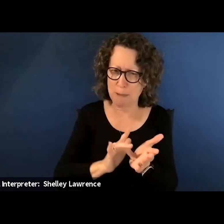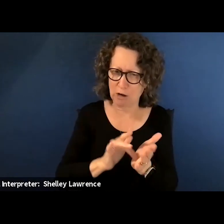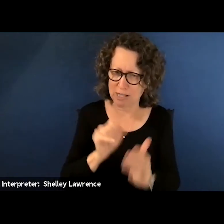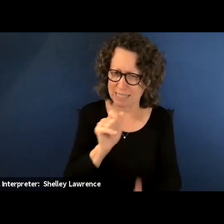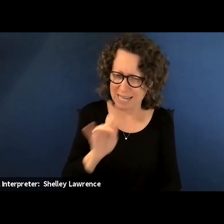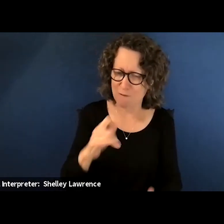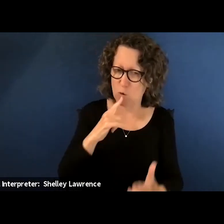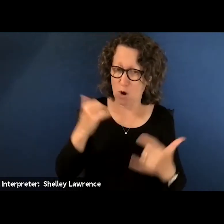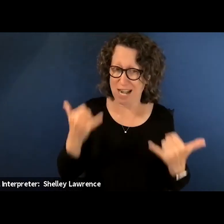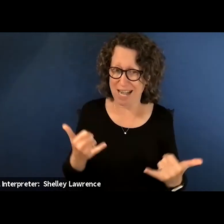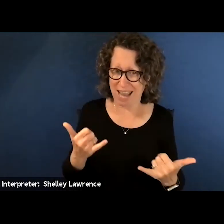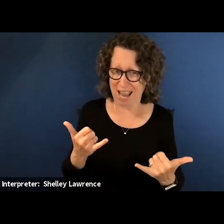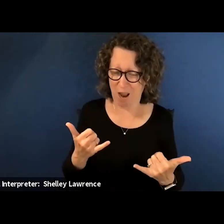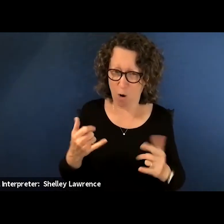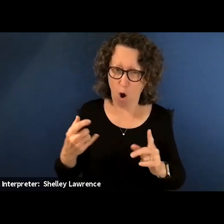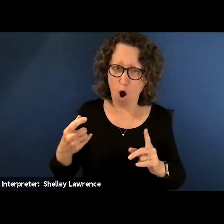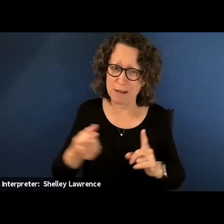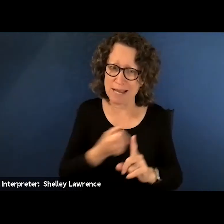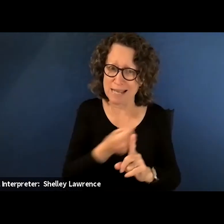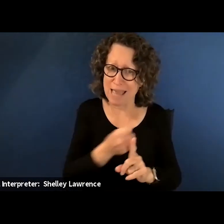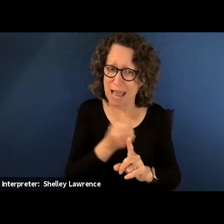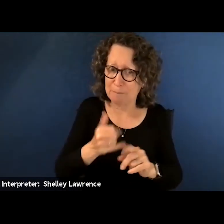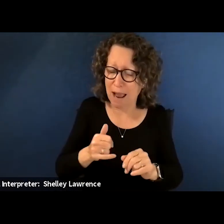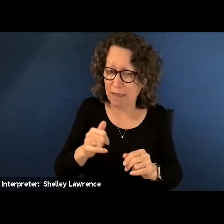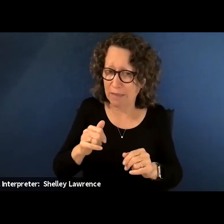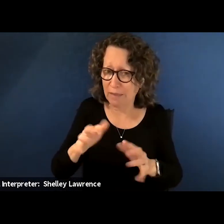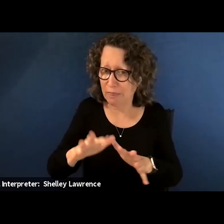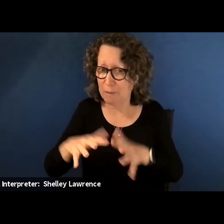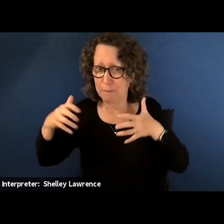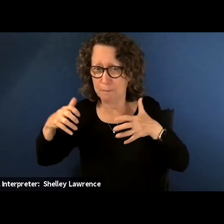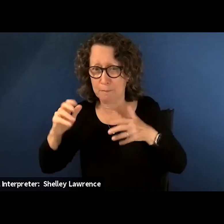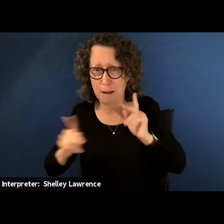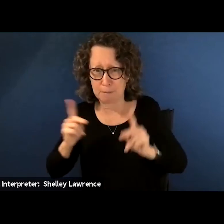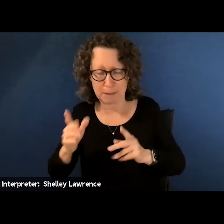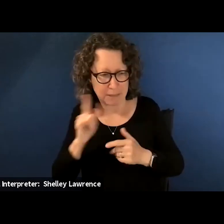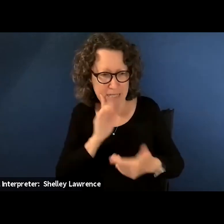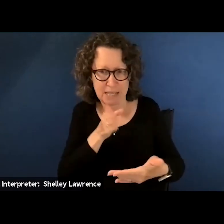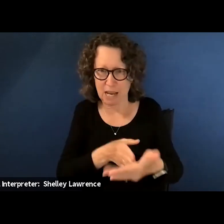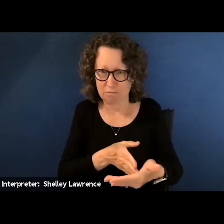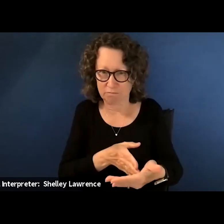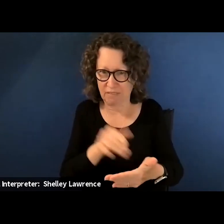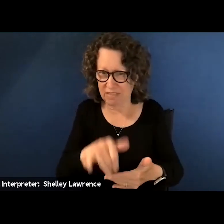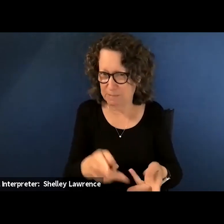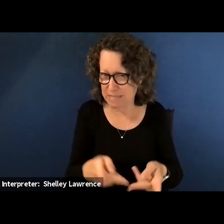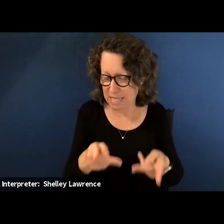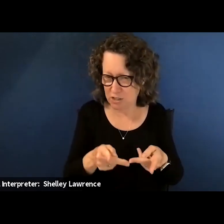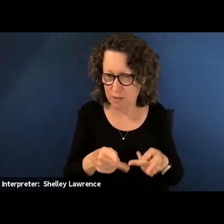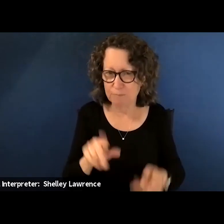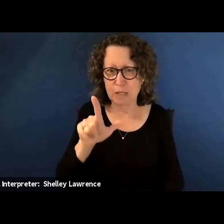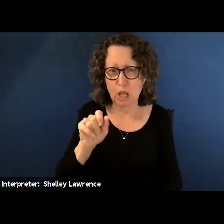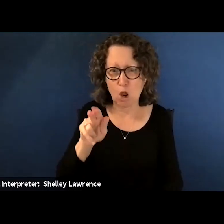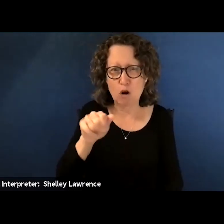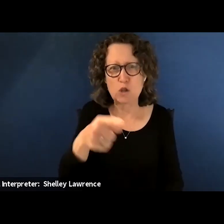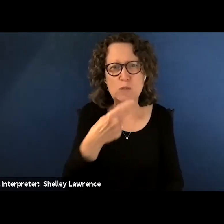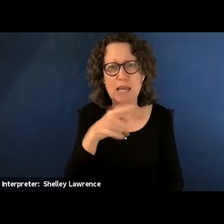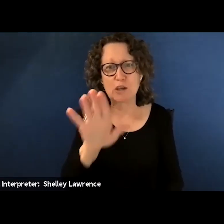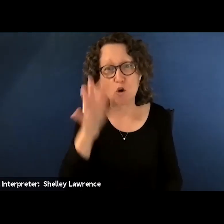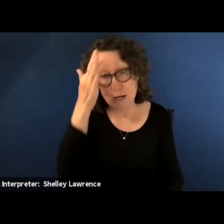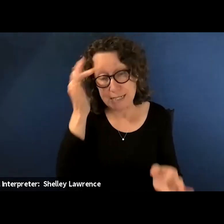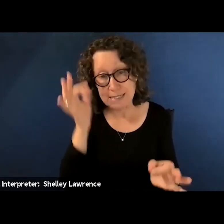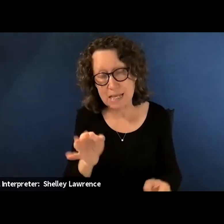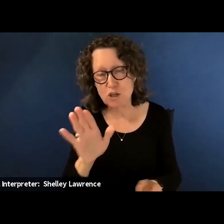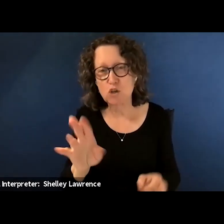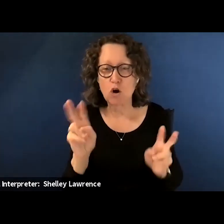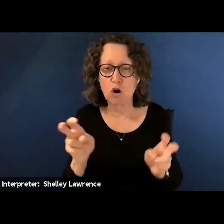who are now under attack by the public when they are against this position. Laura, you said your decision, your